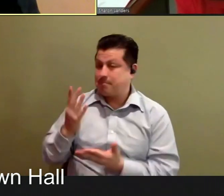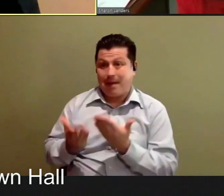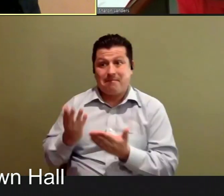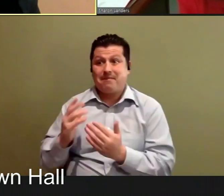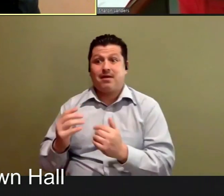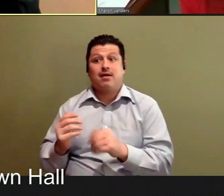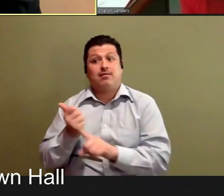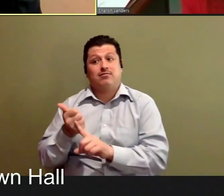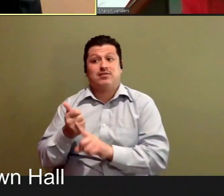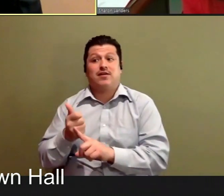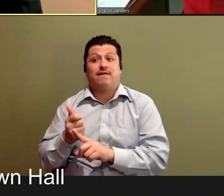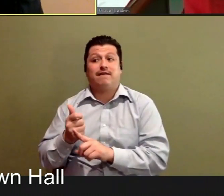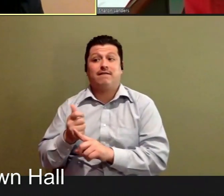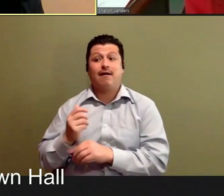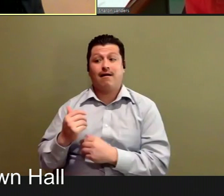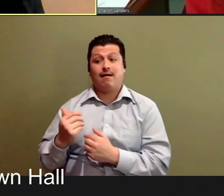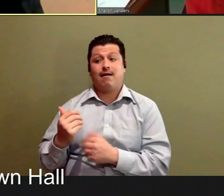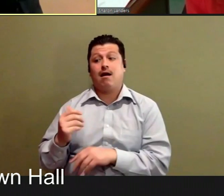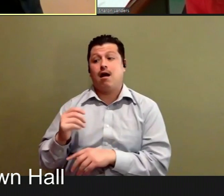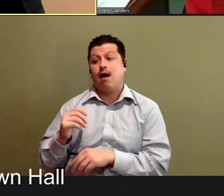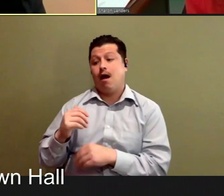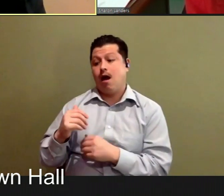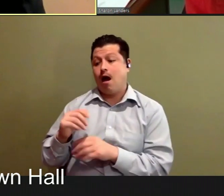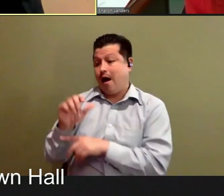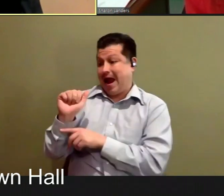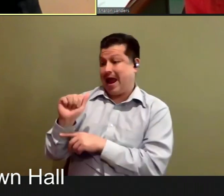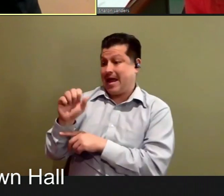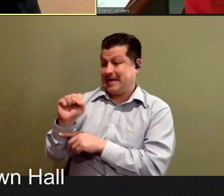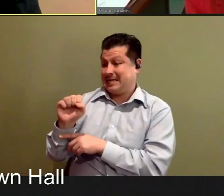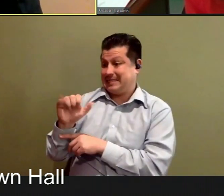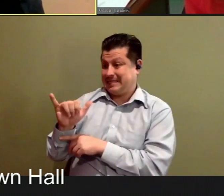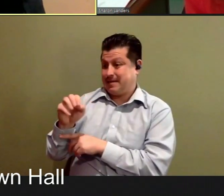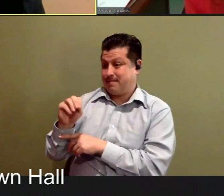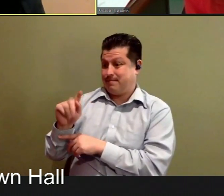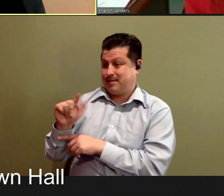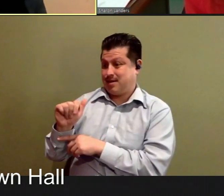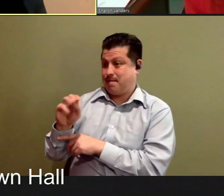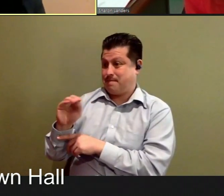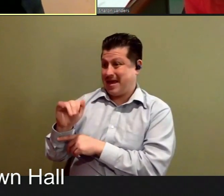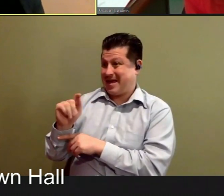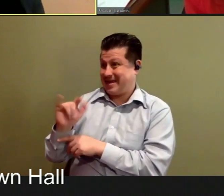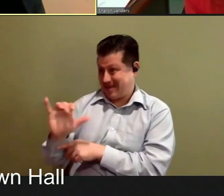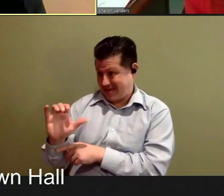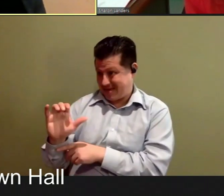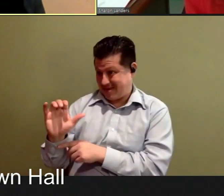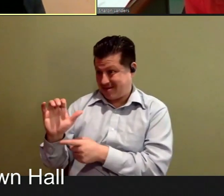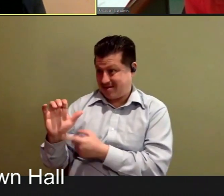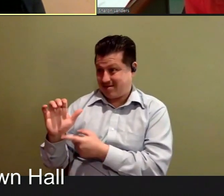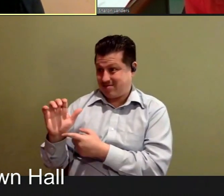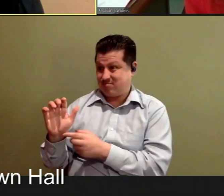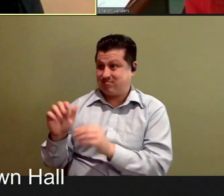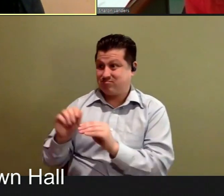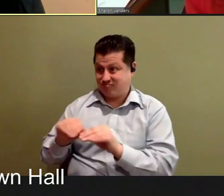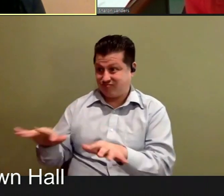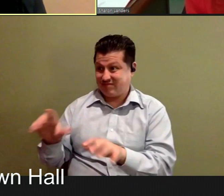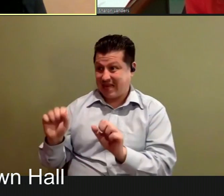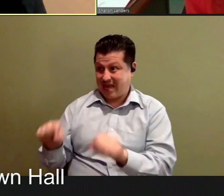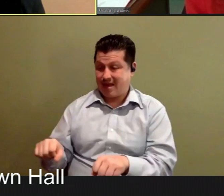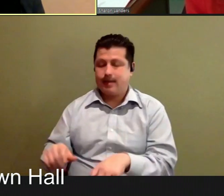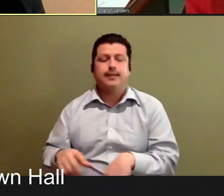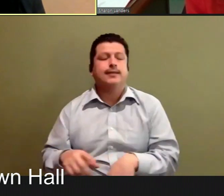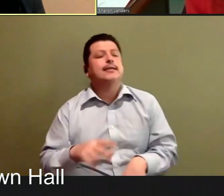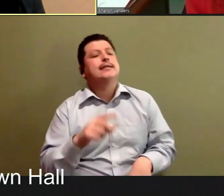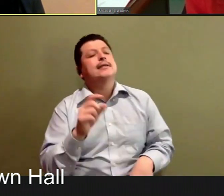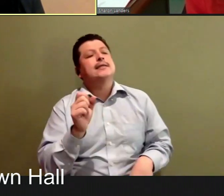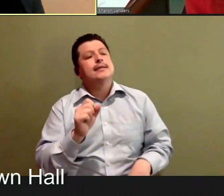the people who are immunocompromised. We don't know how low the level of viral load needs to be to give it to someone who's elderly or someone who's